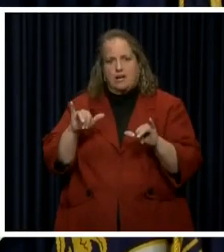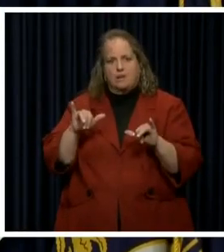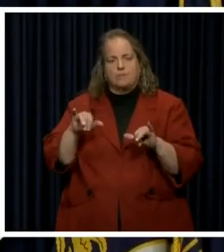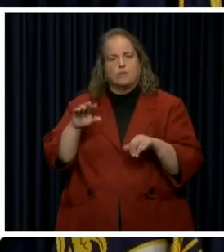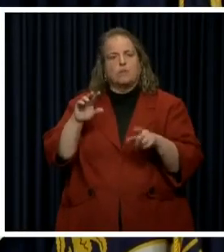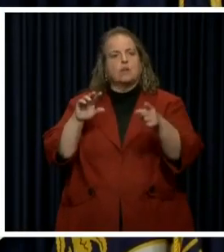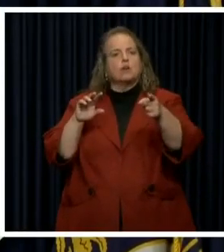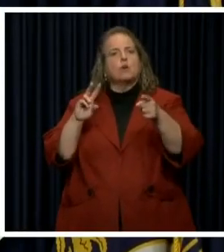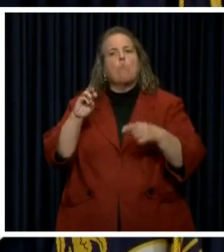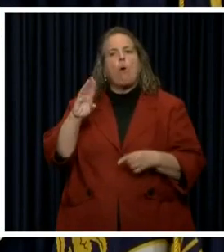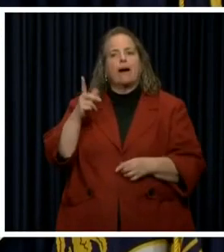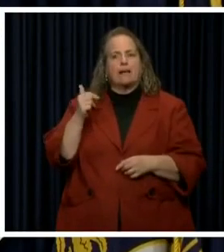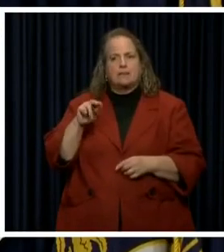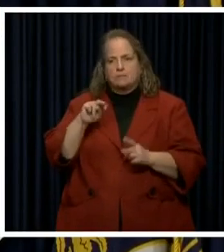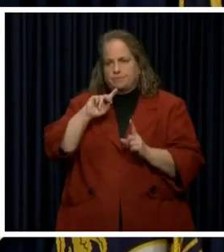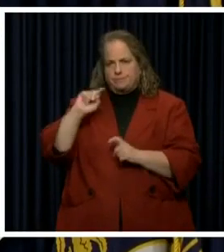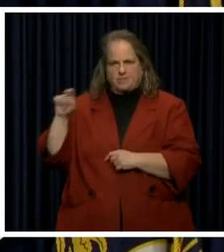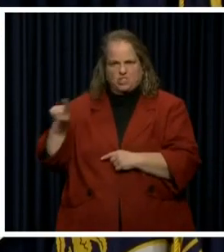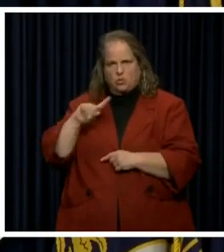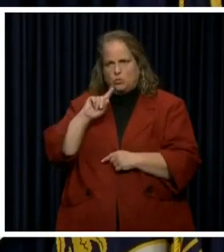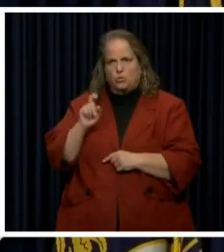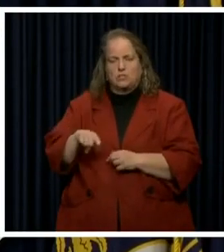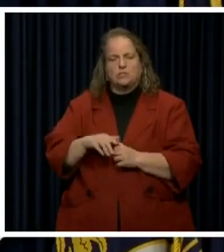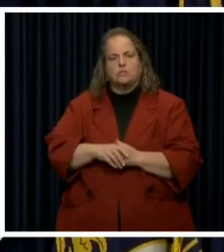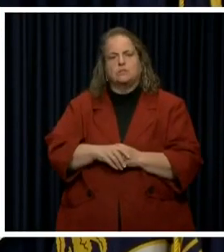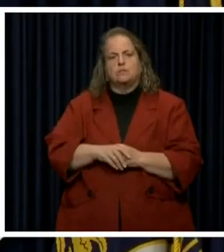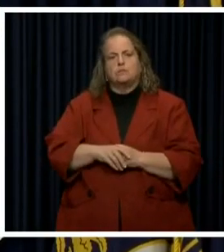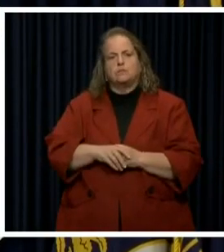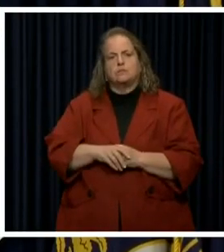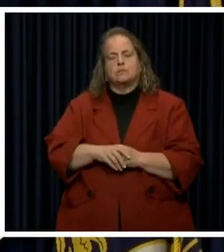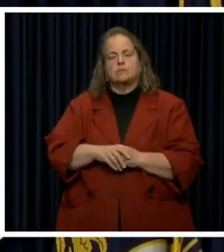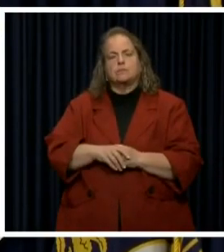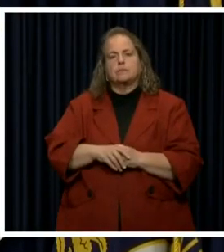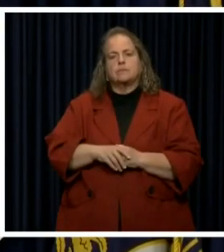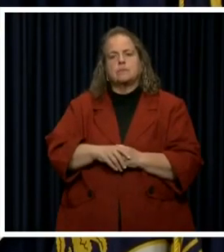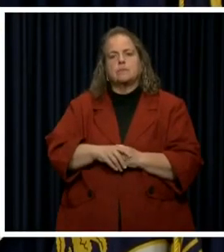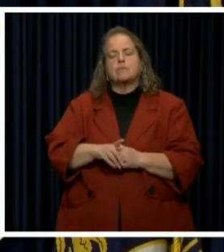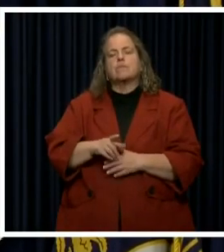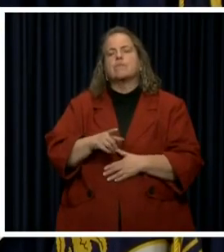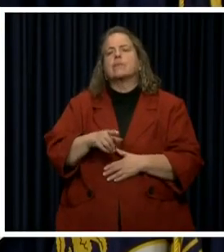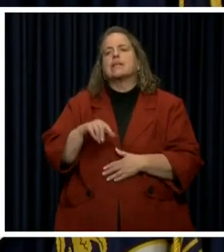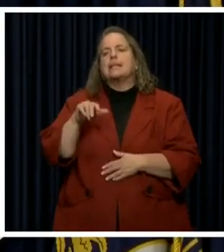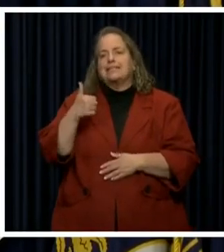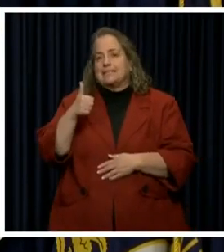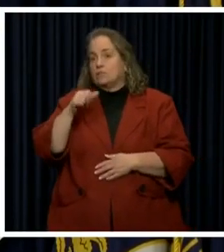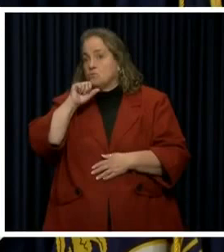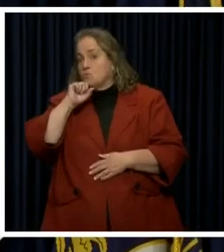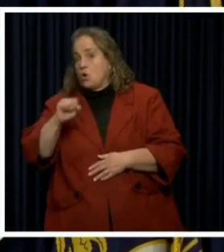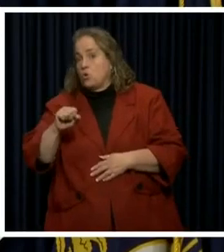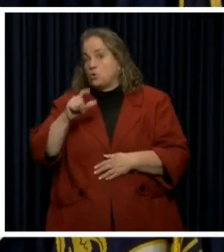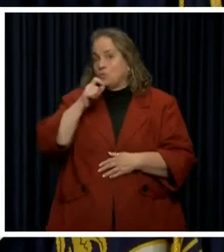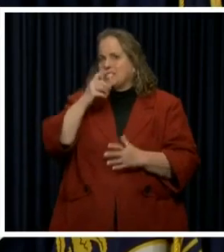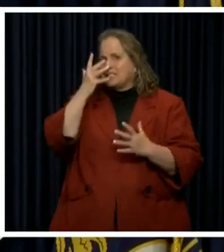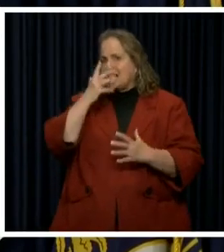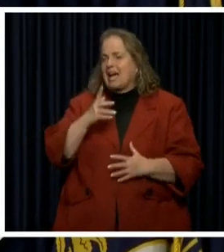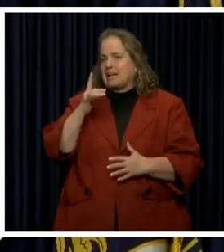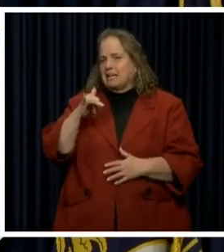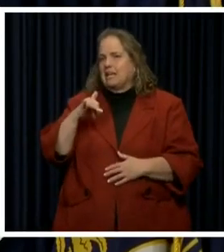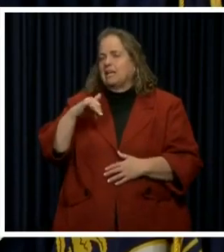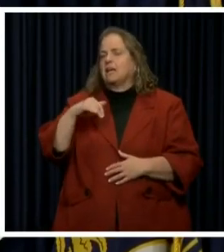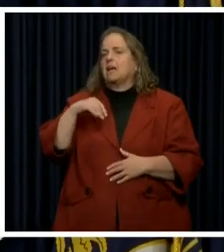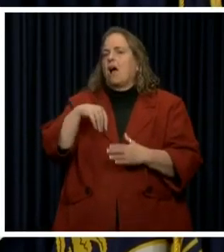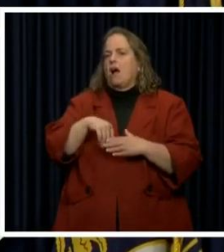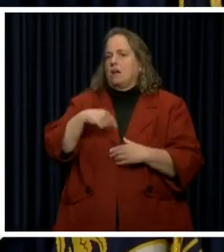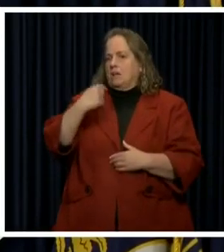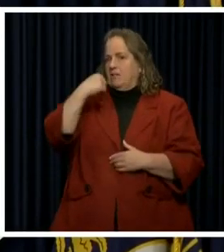Morgan? The 10-year-old who's sadly on a ventilator, Yeah. Dr. Stack mentioned that he's experiencing the inflammatory